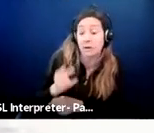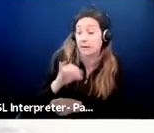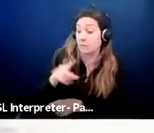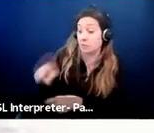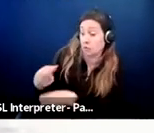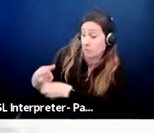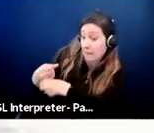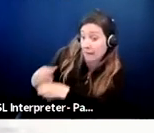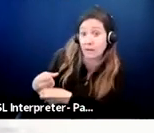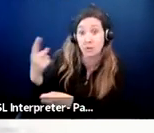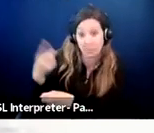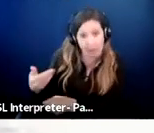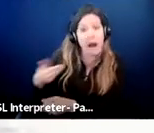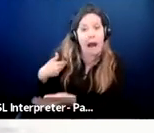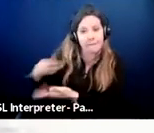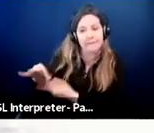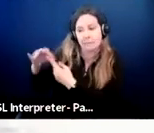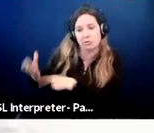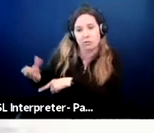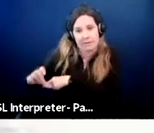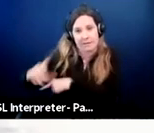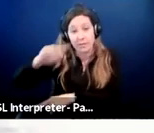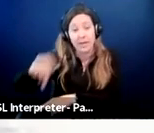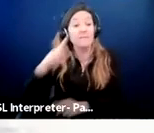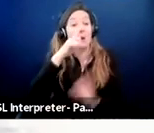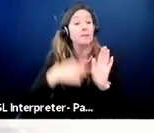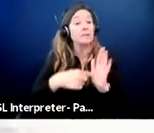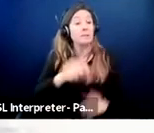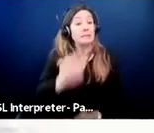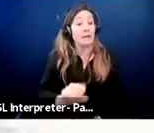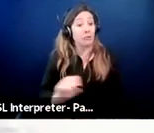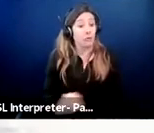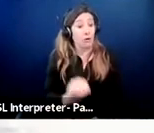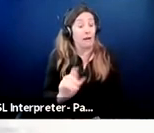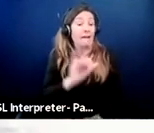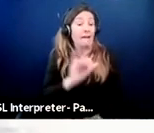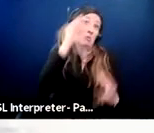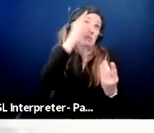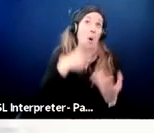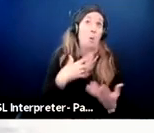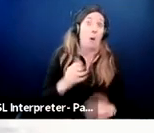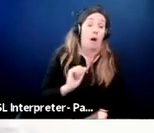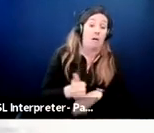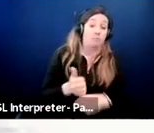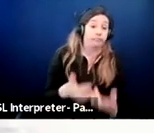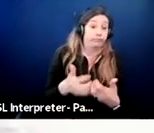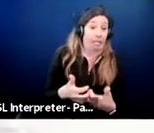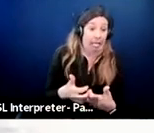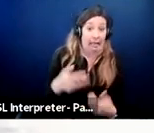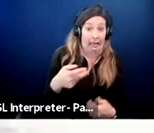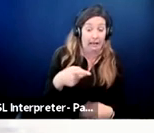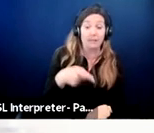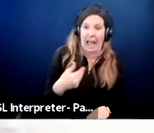funding available there. And in Southern Ontario, especially, if you are thinking of setting up a manufacturing plant, there's a program that will give you